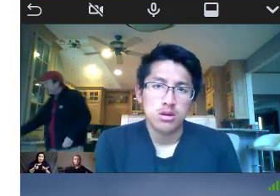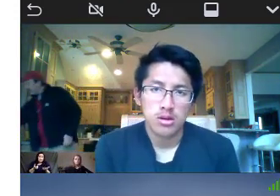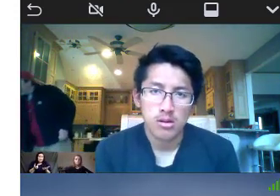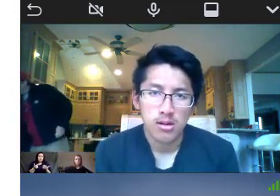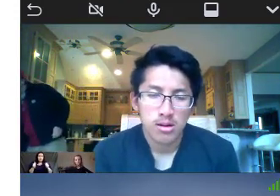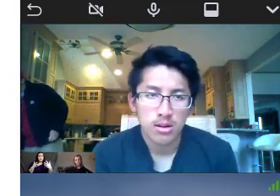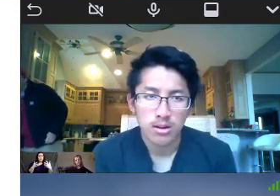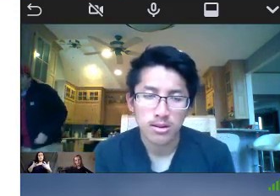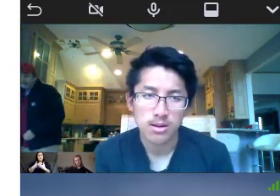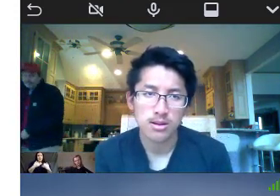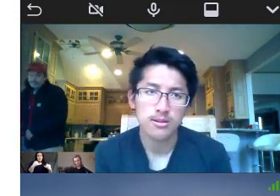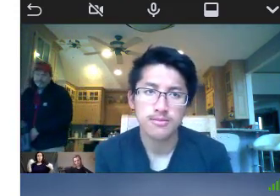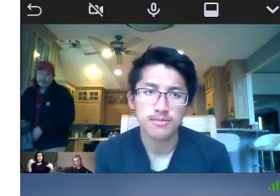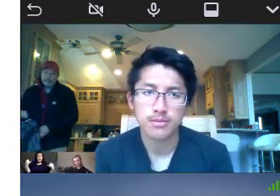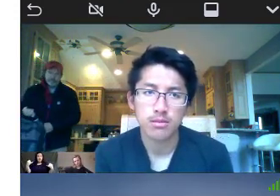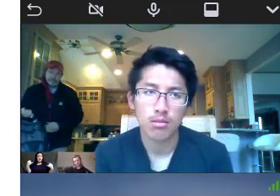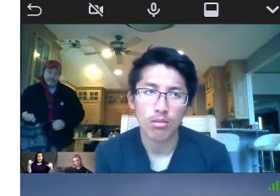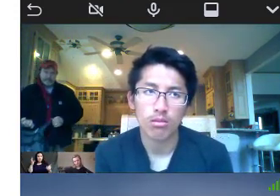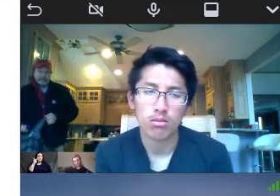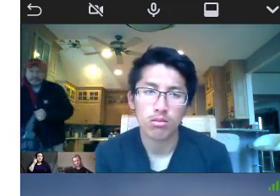that'll give you the exponent.